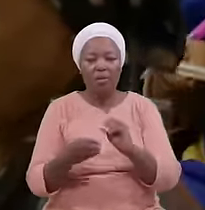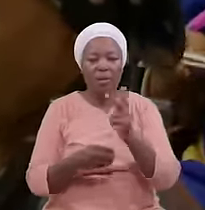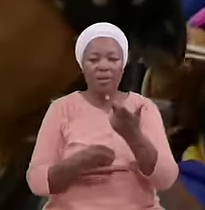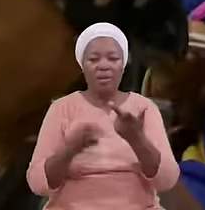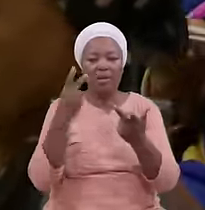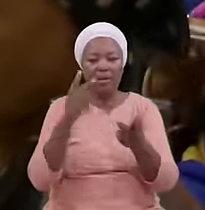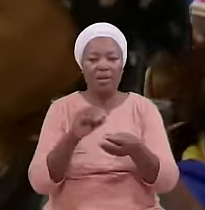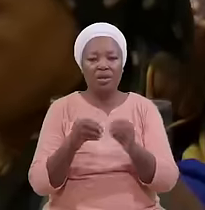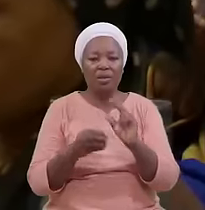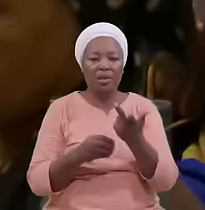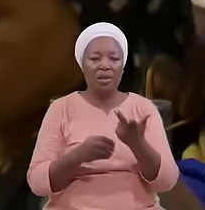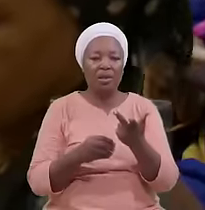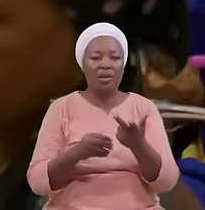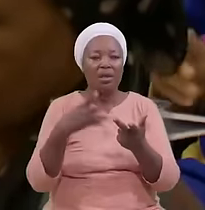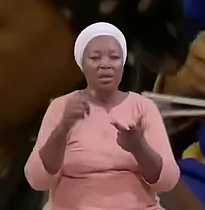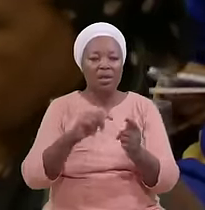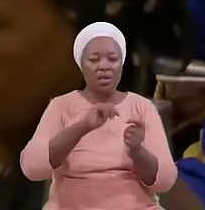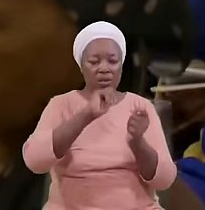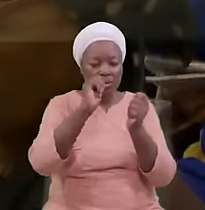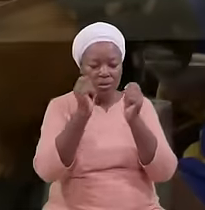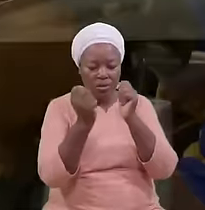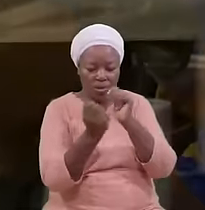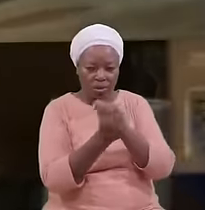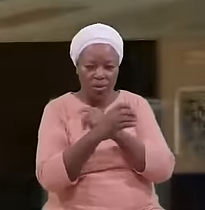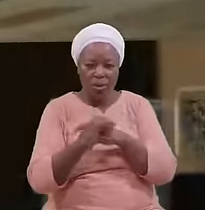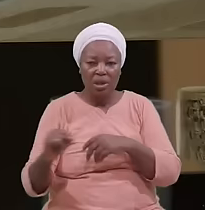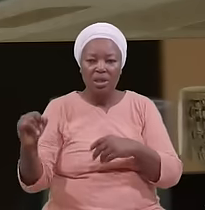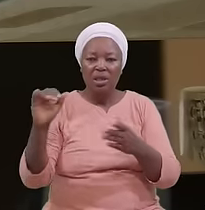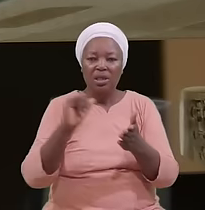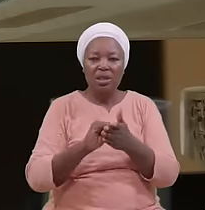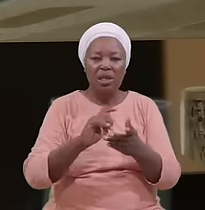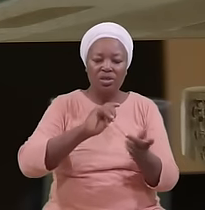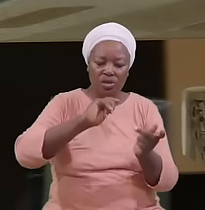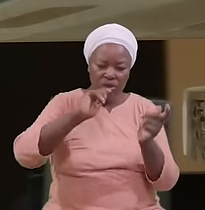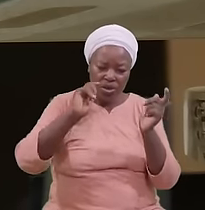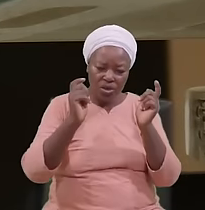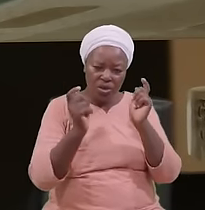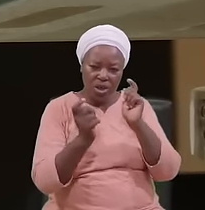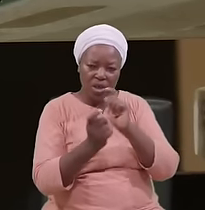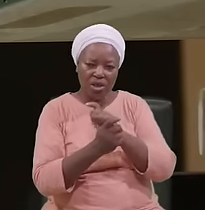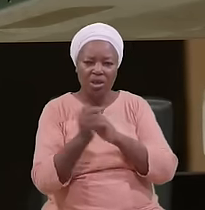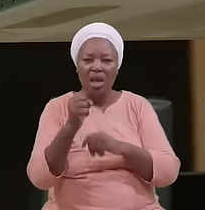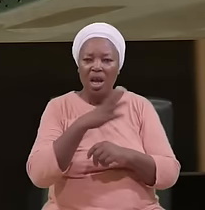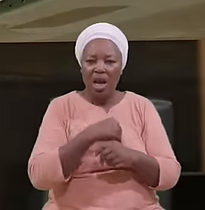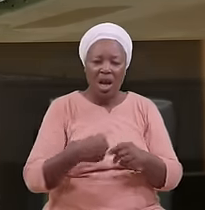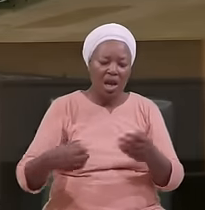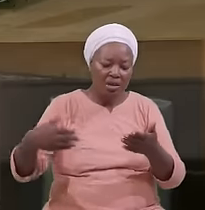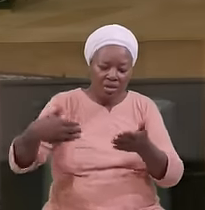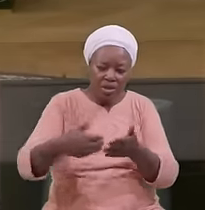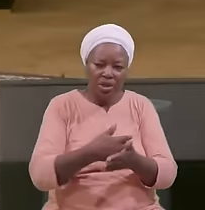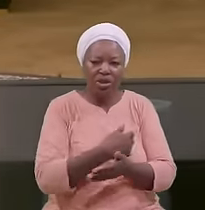three, the turning that resets and refines